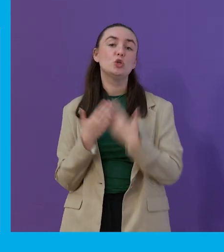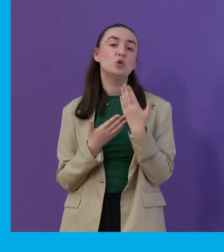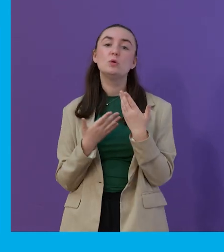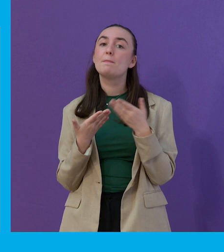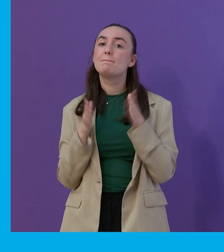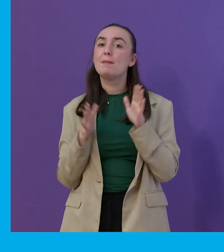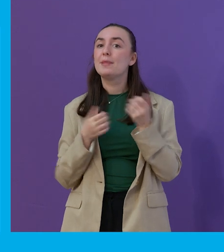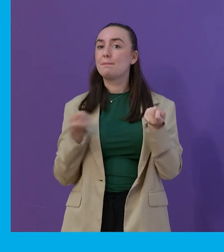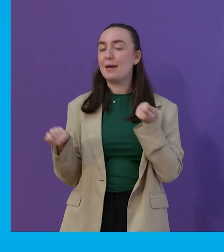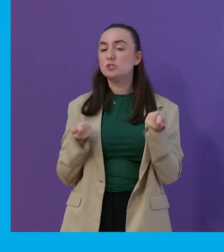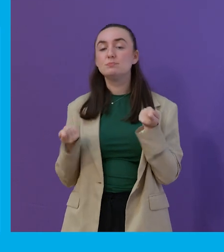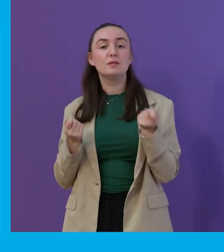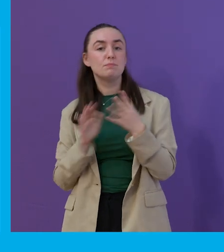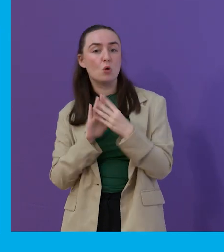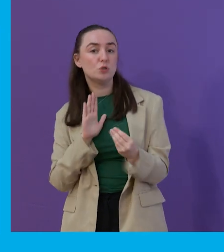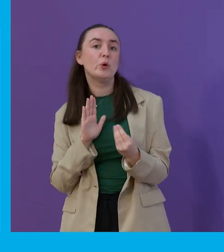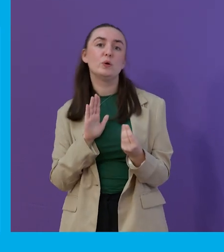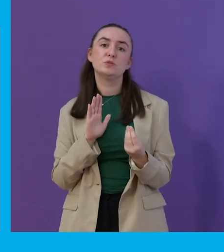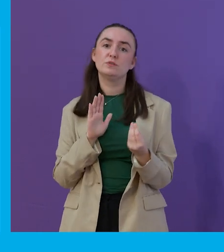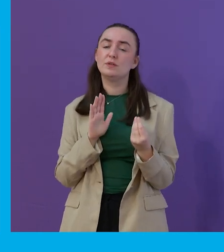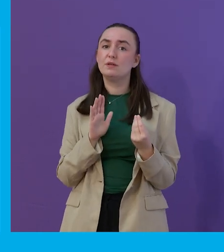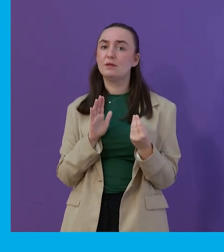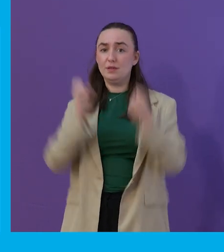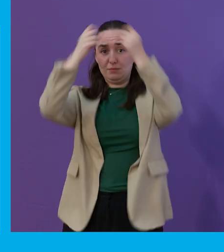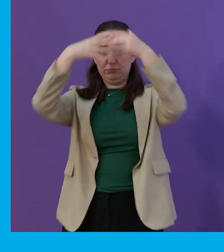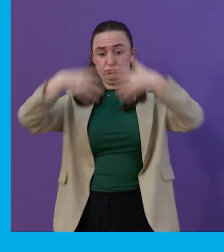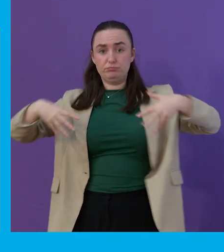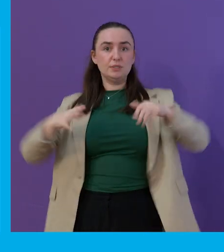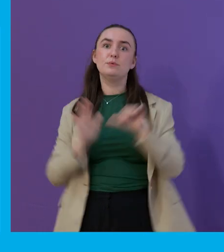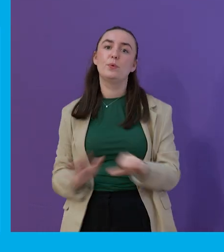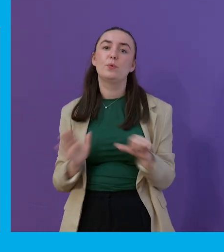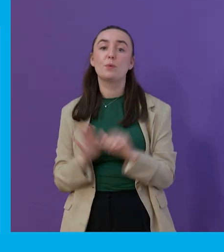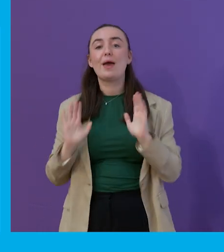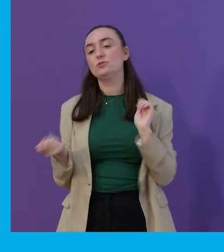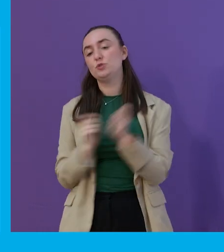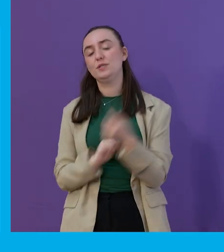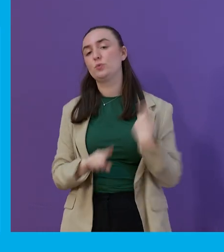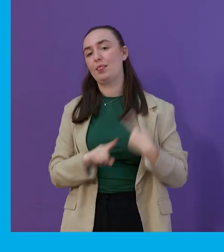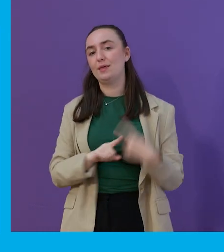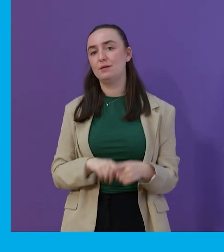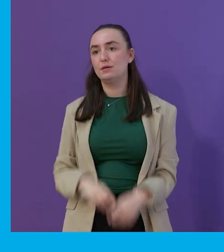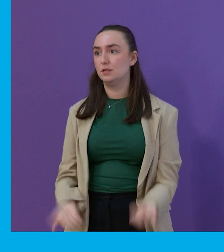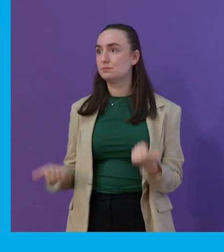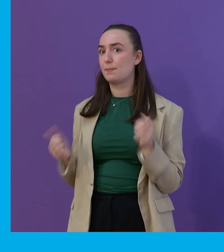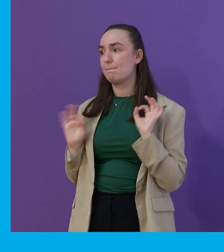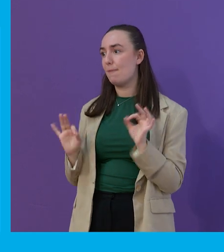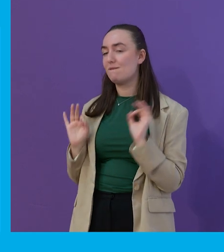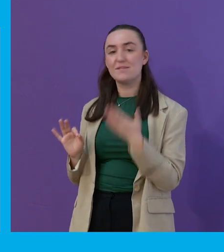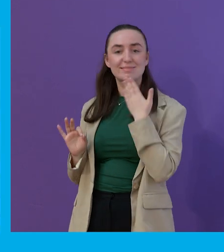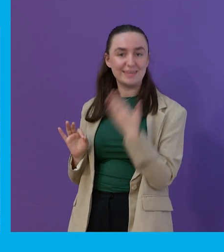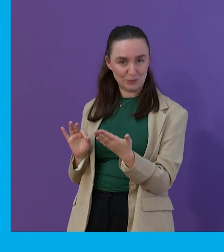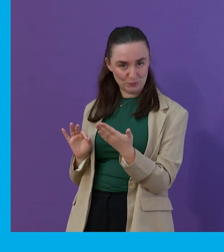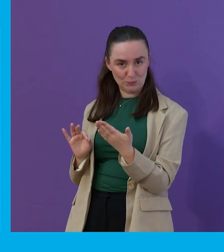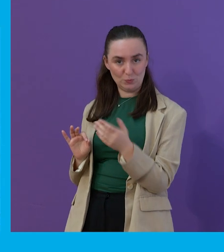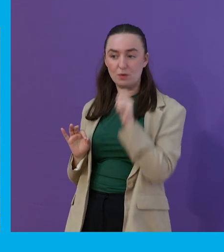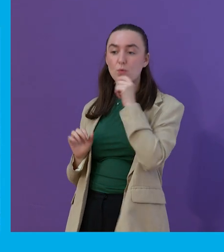of silos and hierarchy. And we have to change it urgently. Thanks. Super. Thanks very much for that. I'm going to go to Jonathan and then